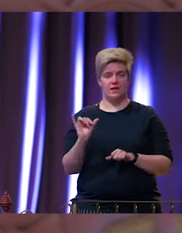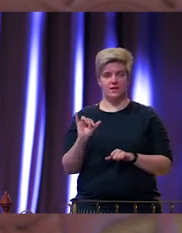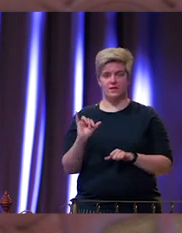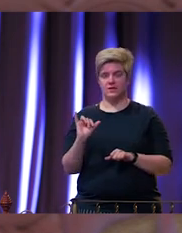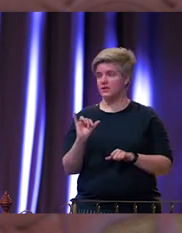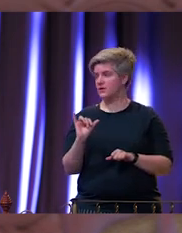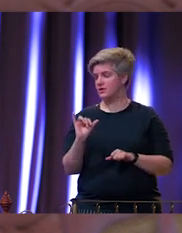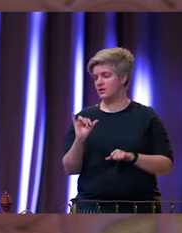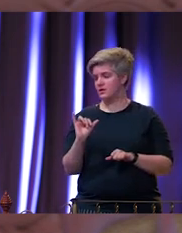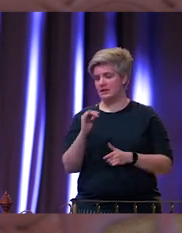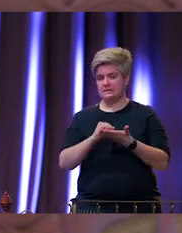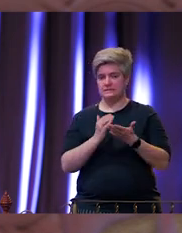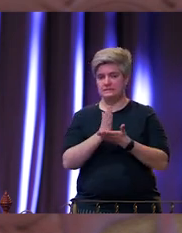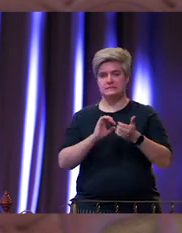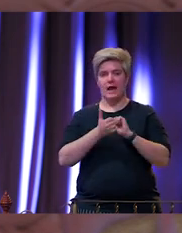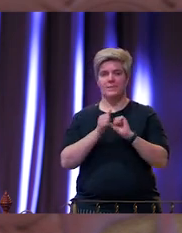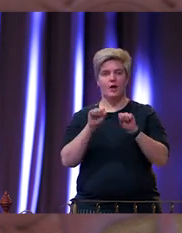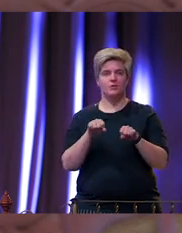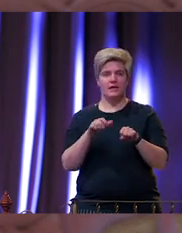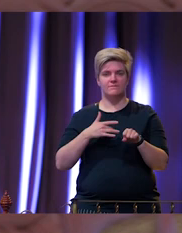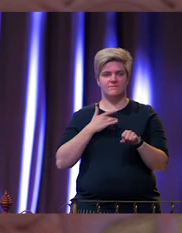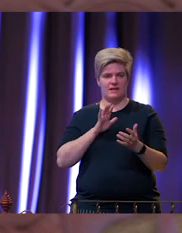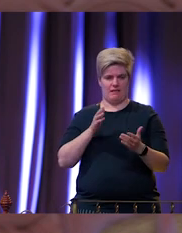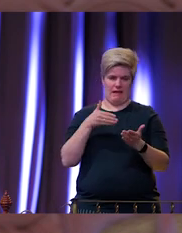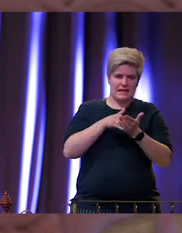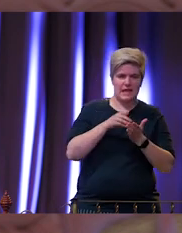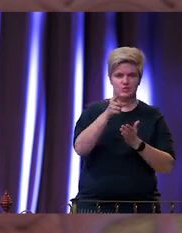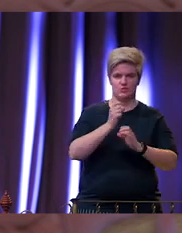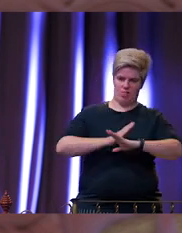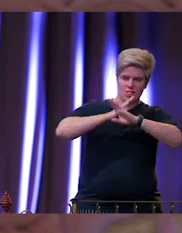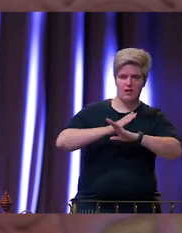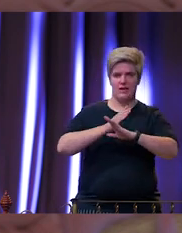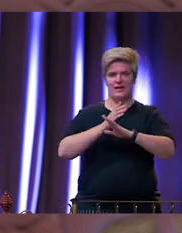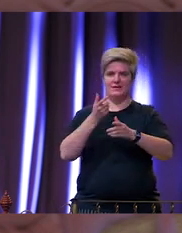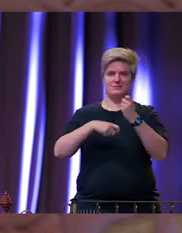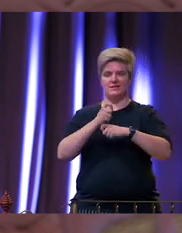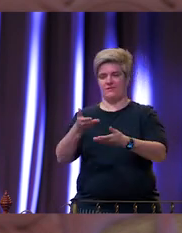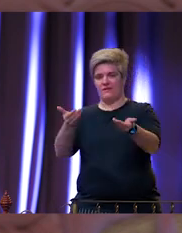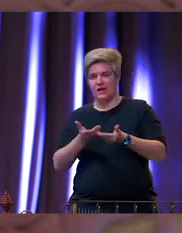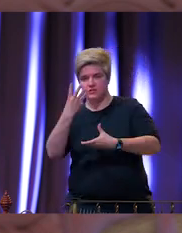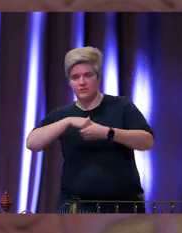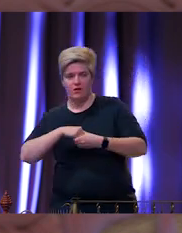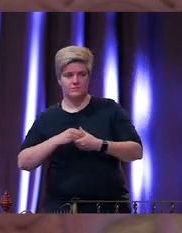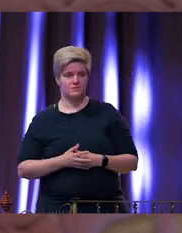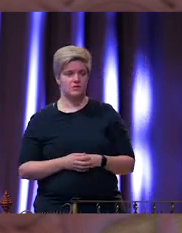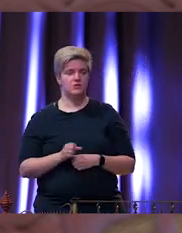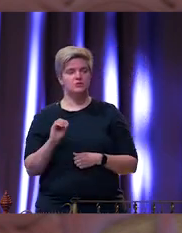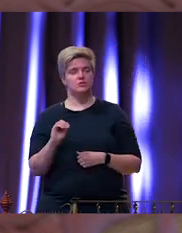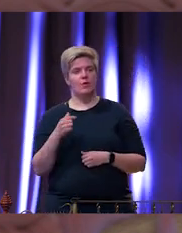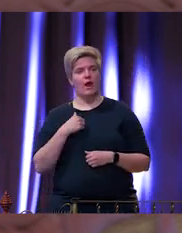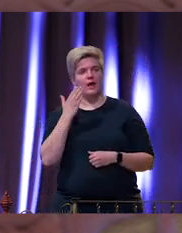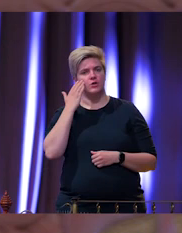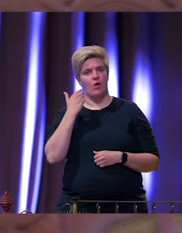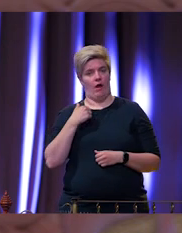that somehow it can be against you instead of inviting you to be part of it. And so I know I can